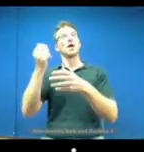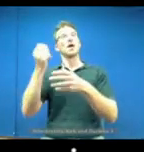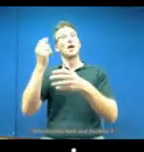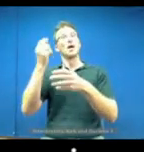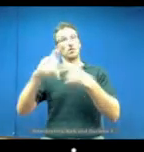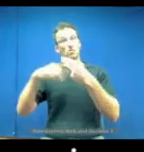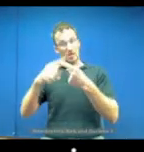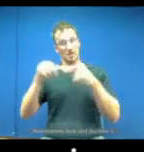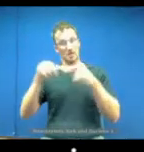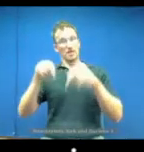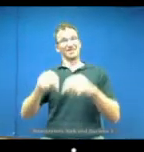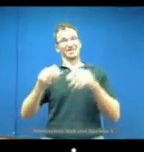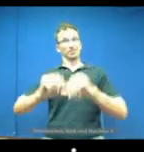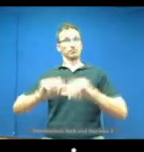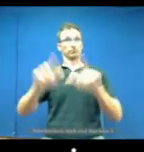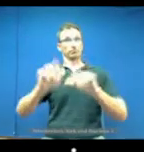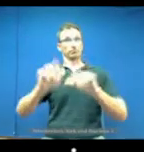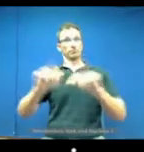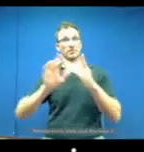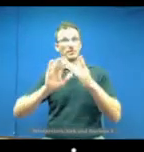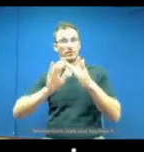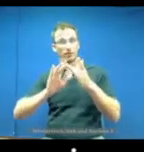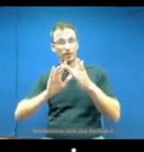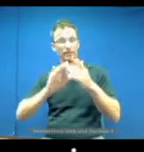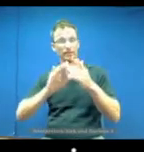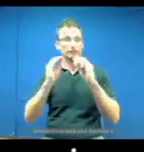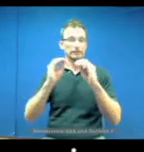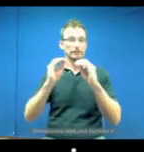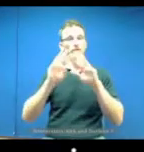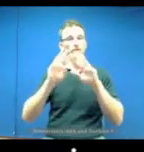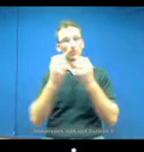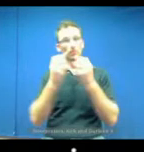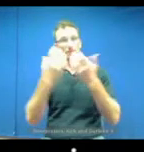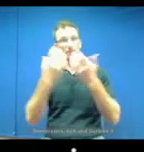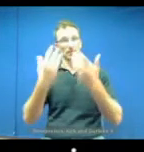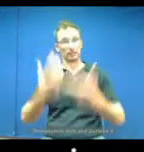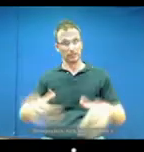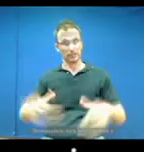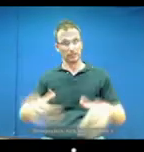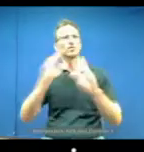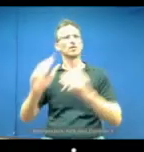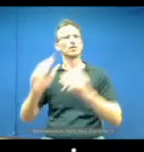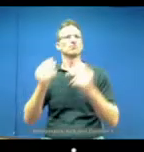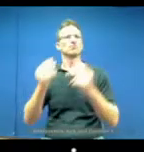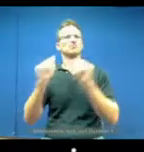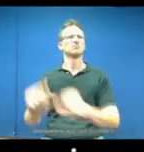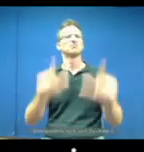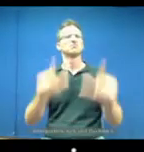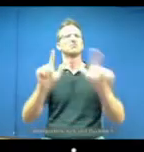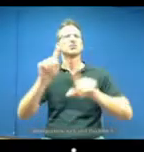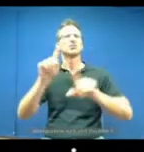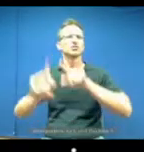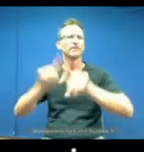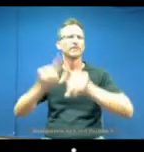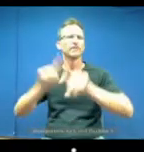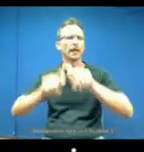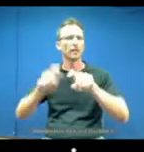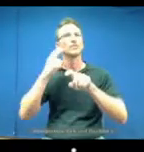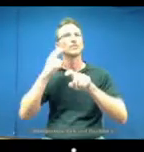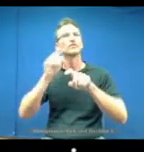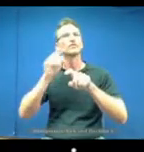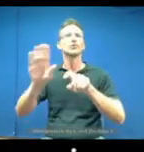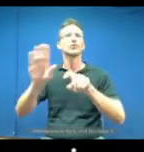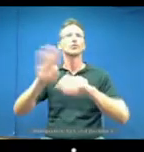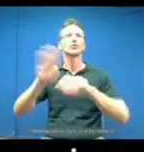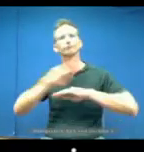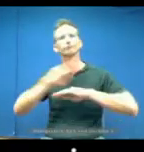will populate, not just for a satisfaction survey, but also for you to provide your CEU information. That